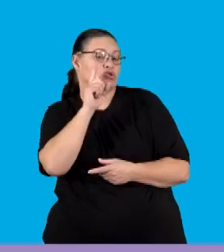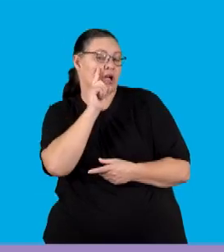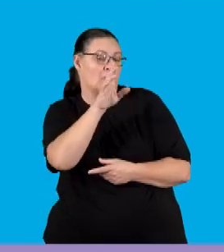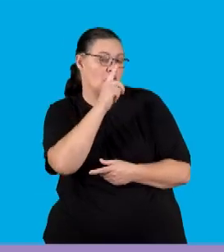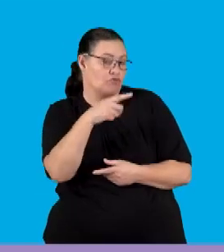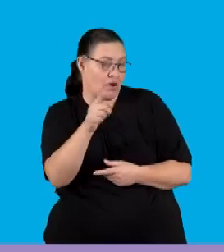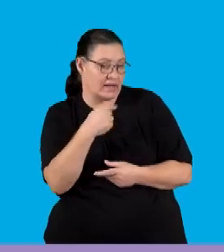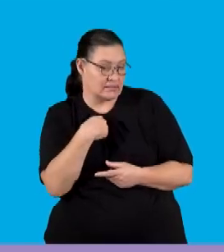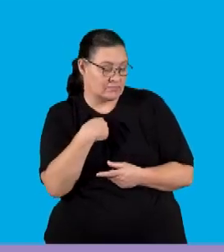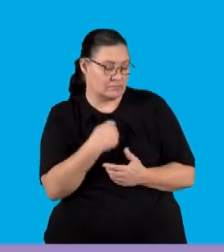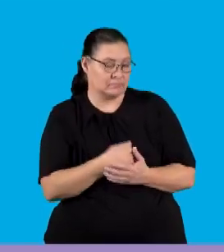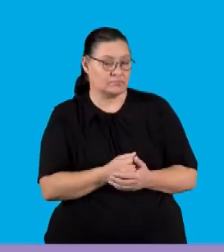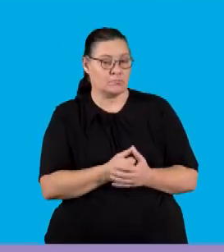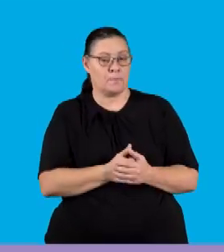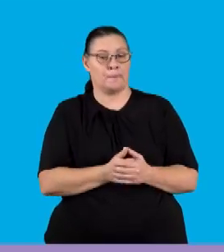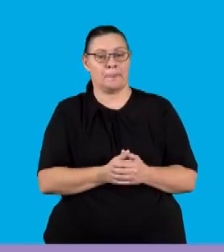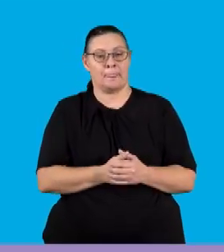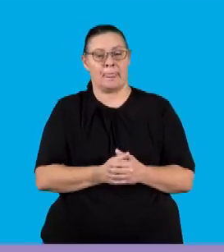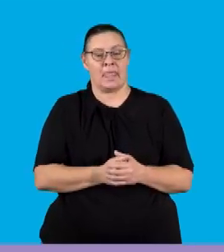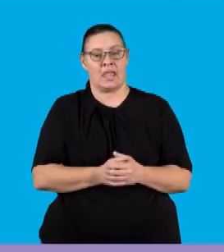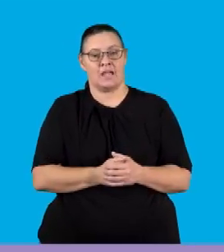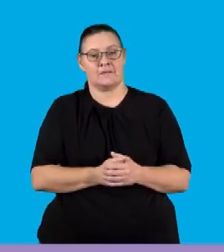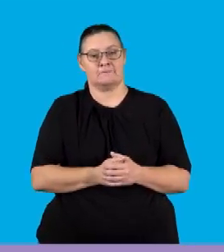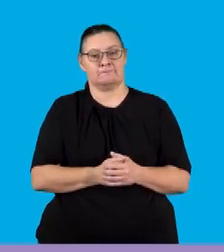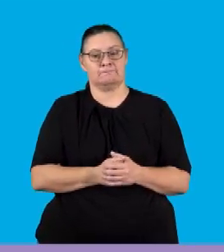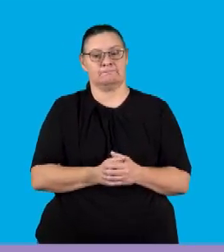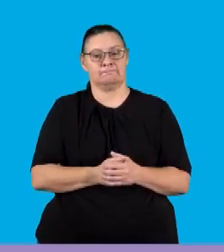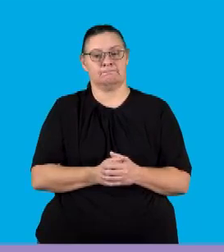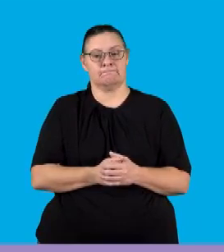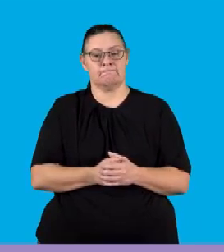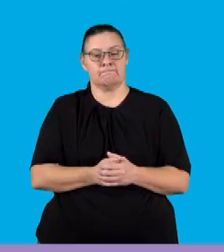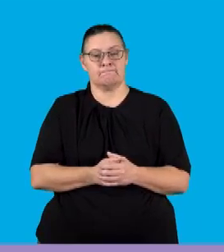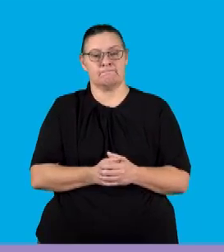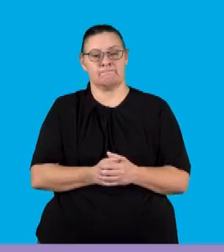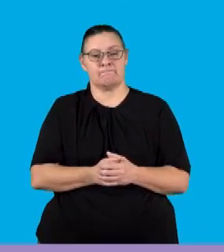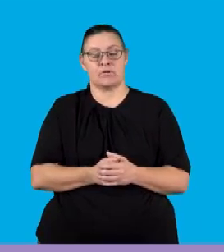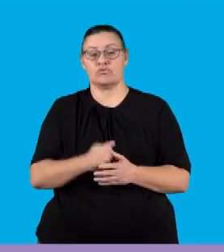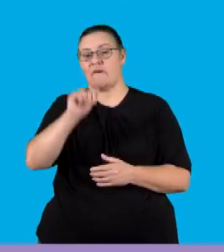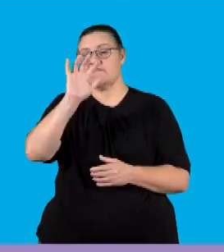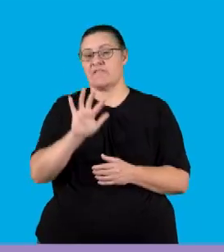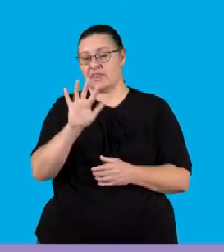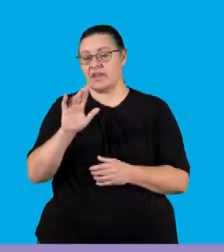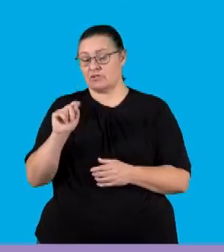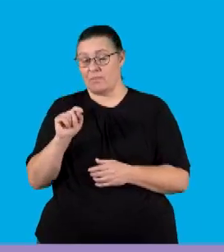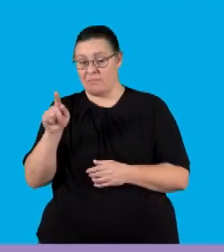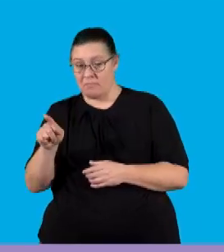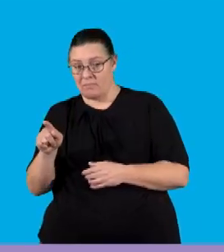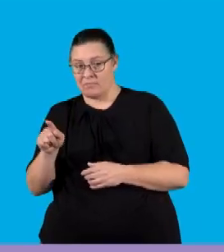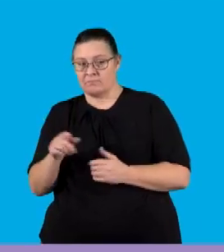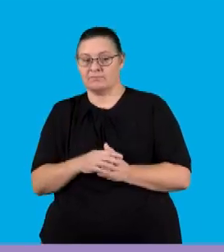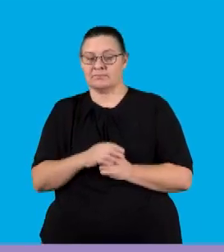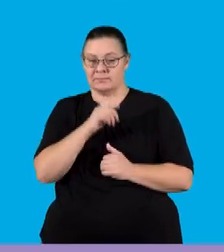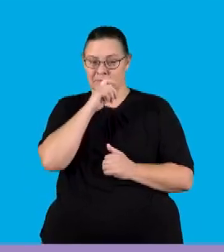perhaps we are correct with that constant of minus 1. Now let's take the fifth term. So the fifth term, or